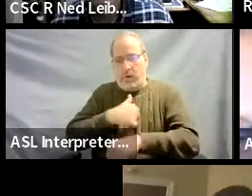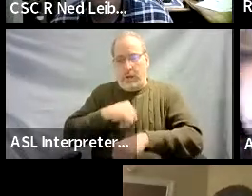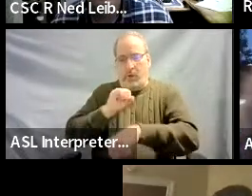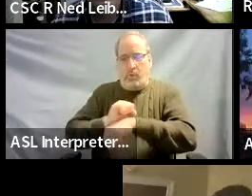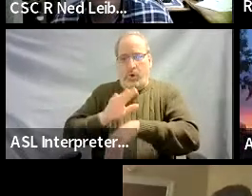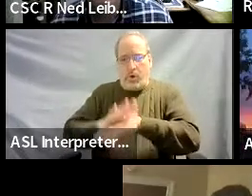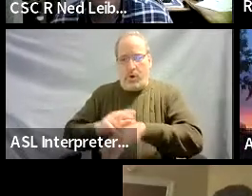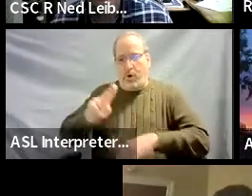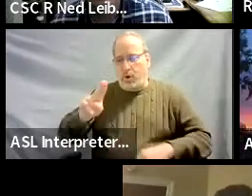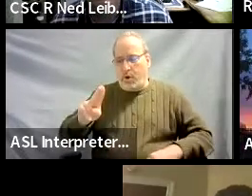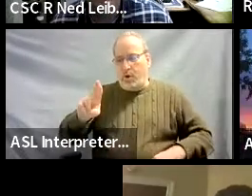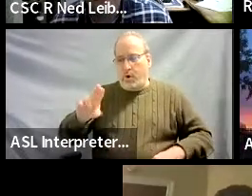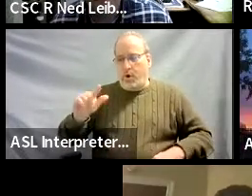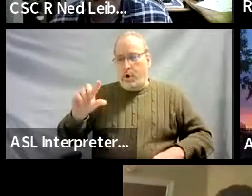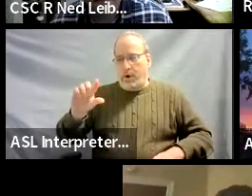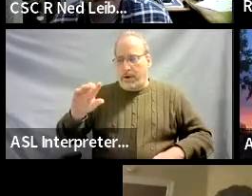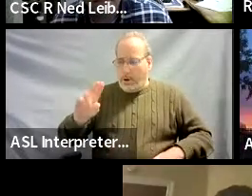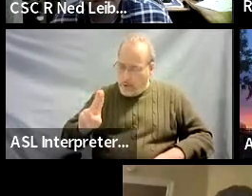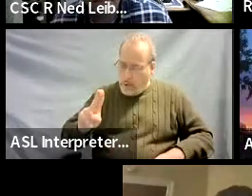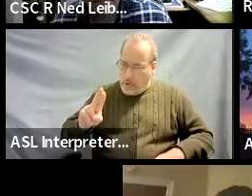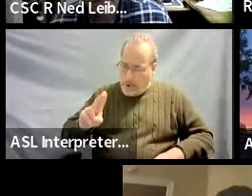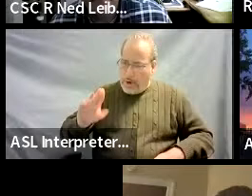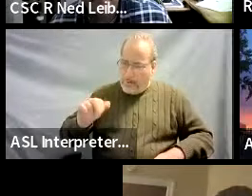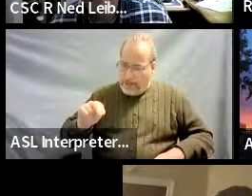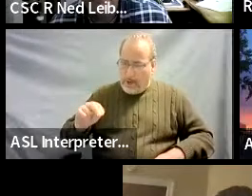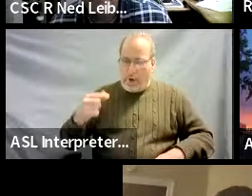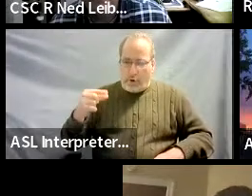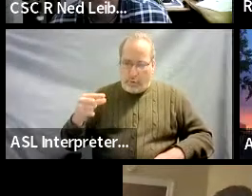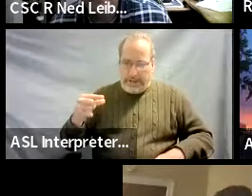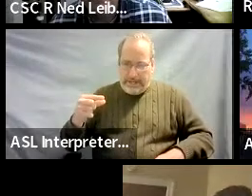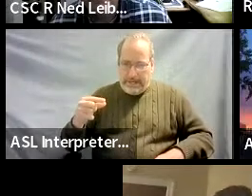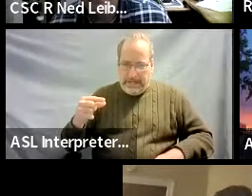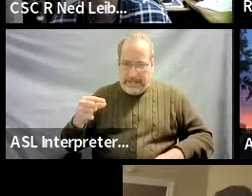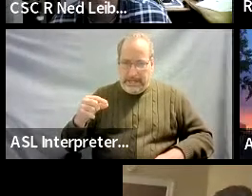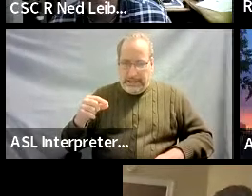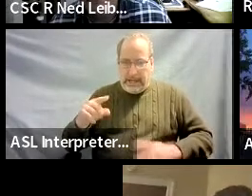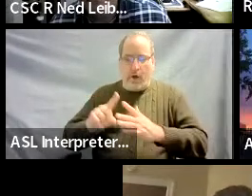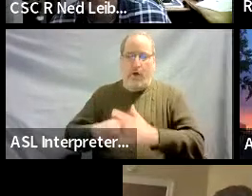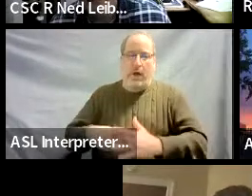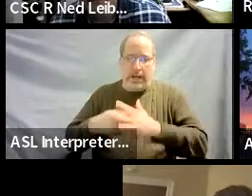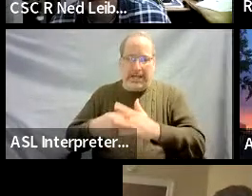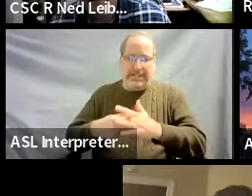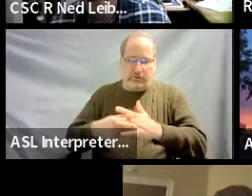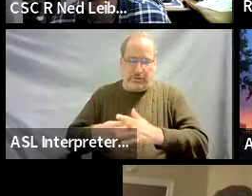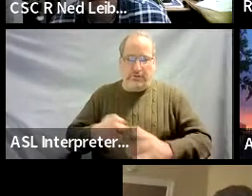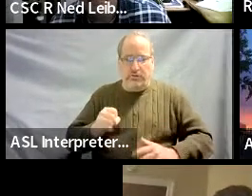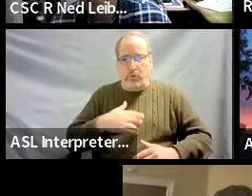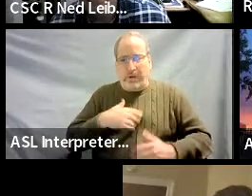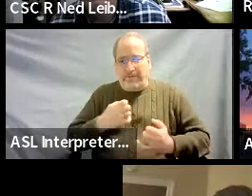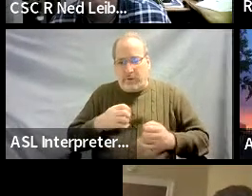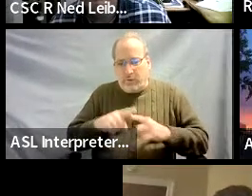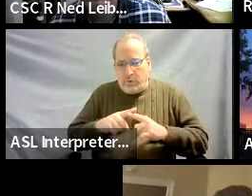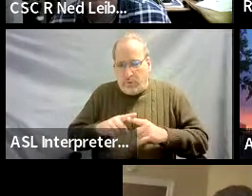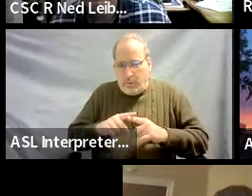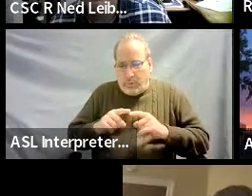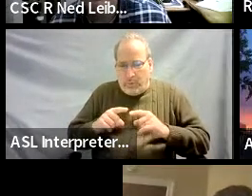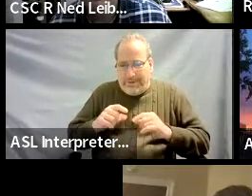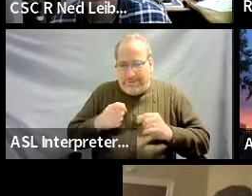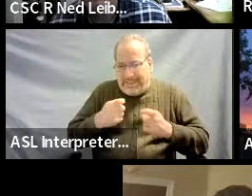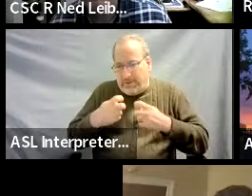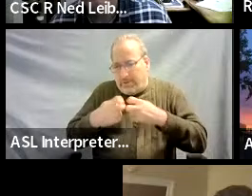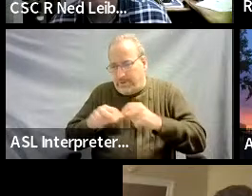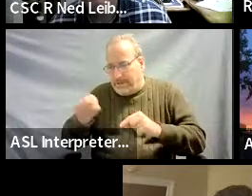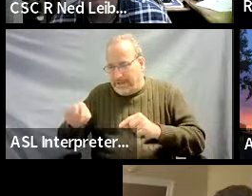urban greening initiatives. So there's a lot of overlap and chances to fill in gaps with funding